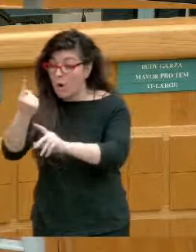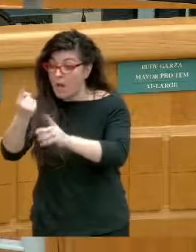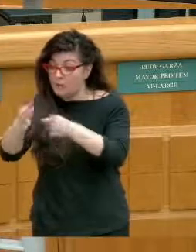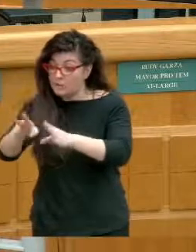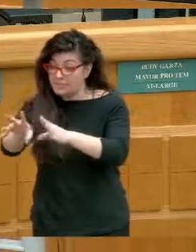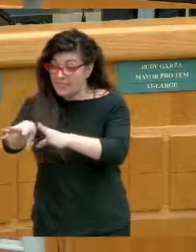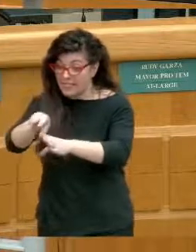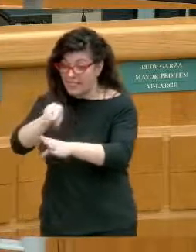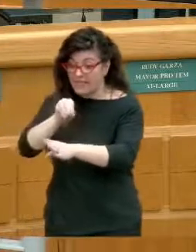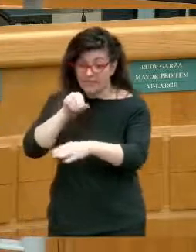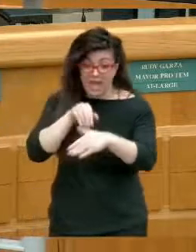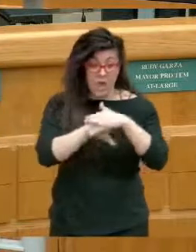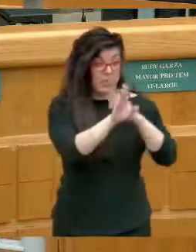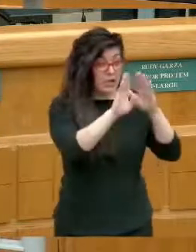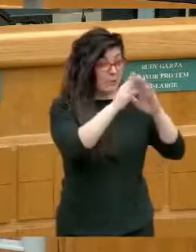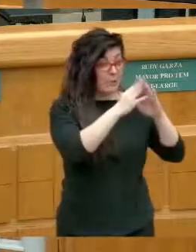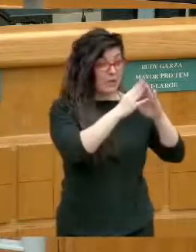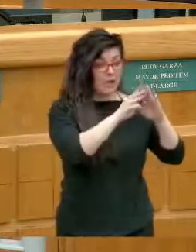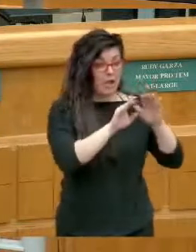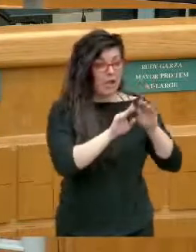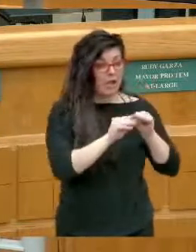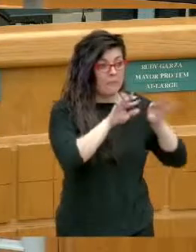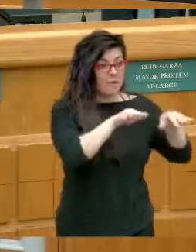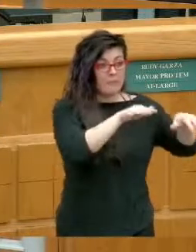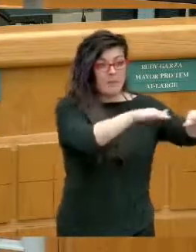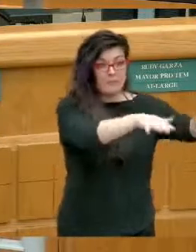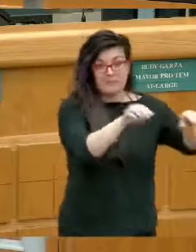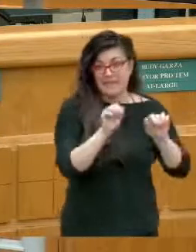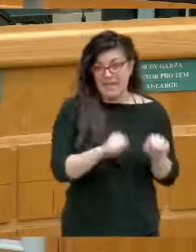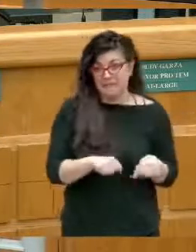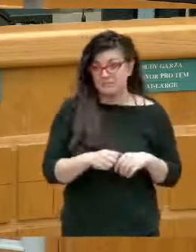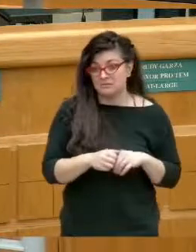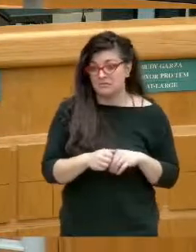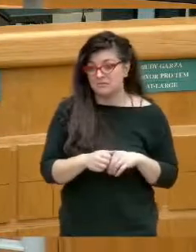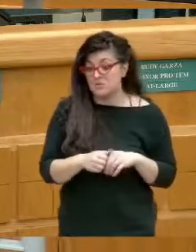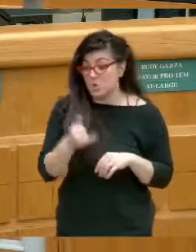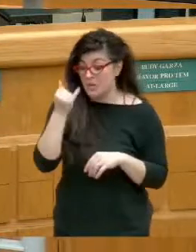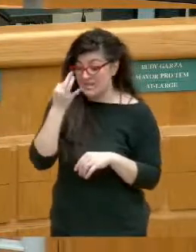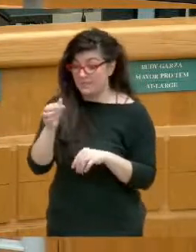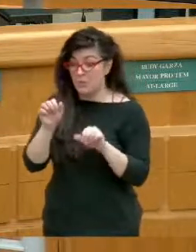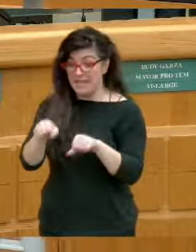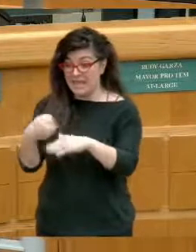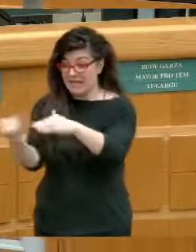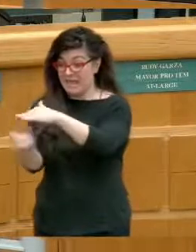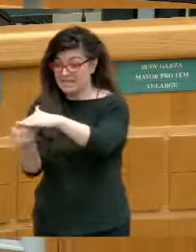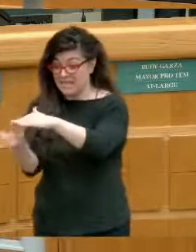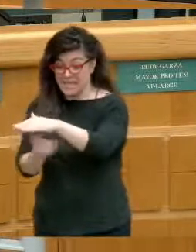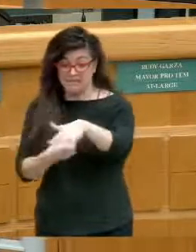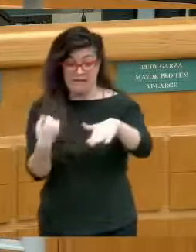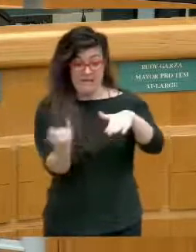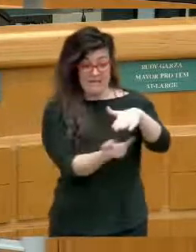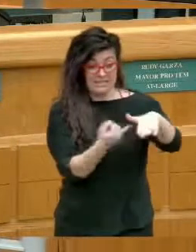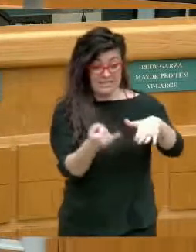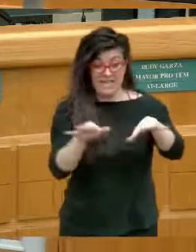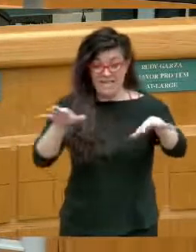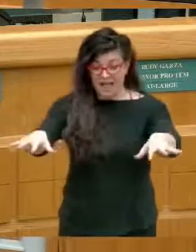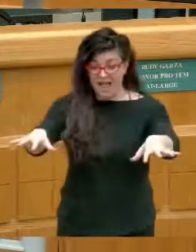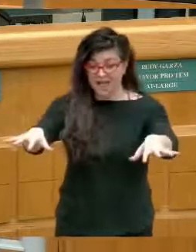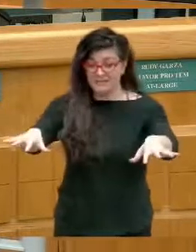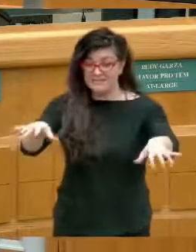at least right now, as long as they're isolated outbreaks, they do not result in increased transmission rate in the rest of the coastal